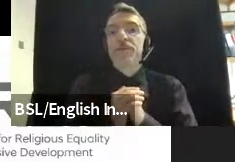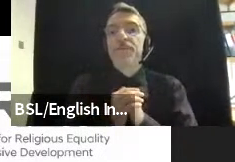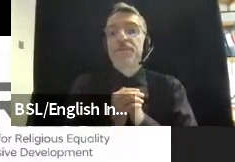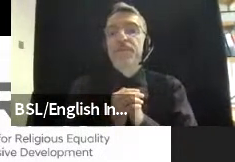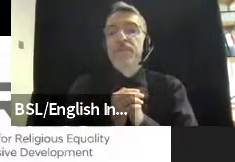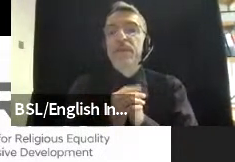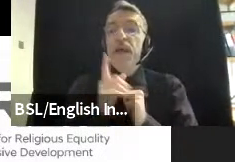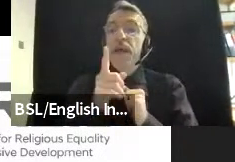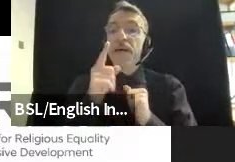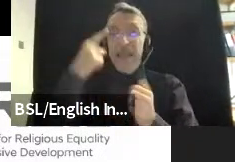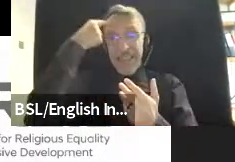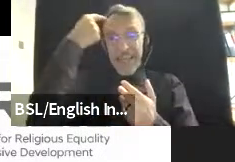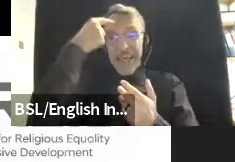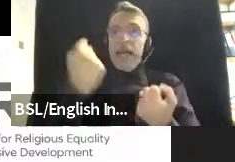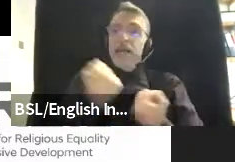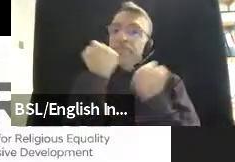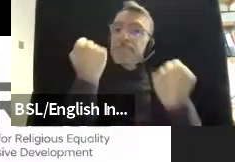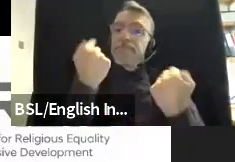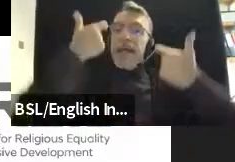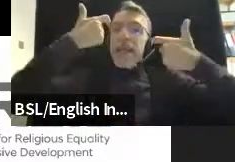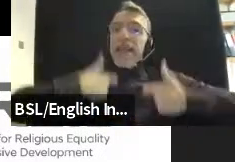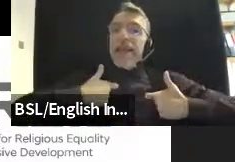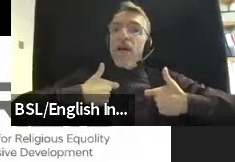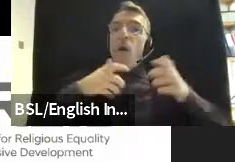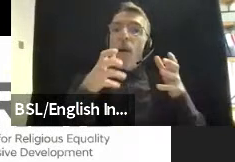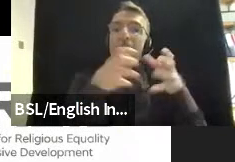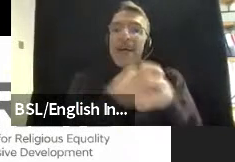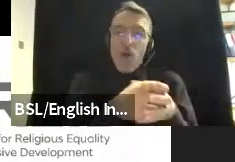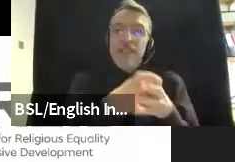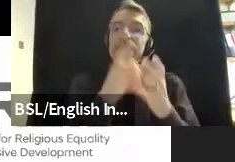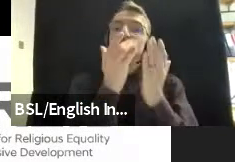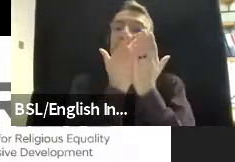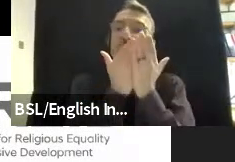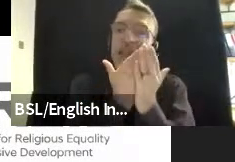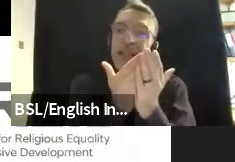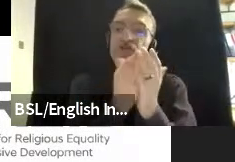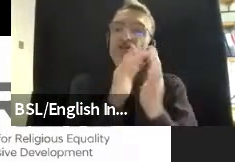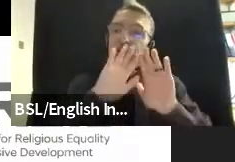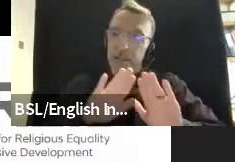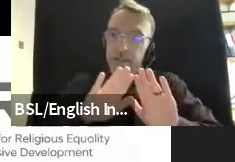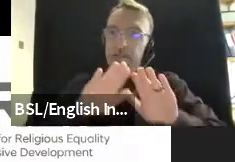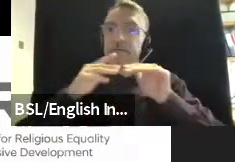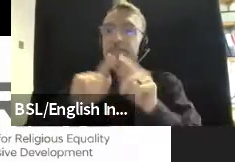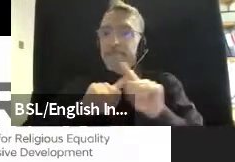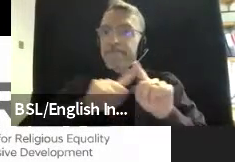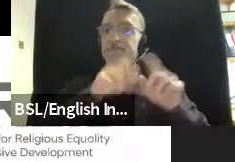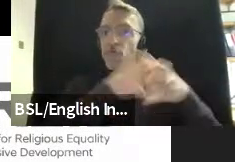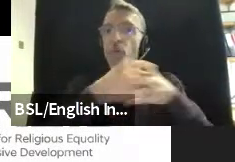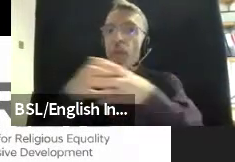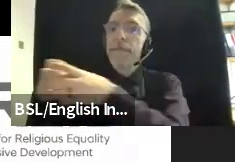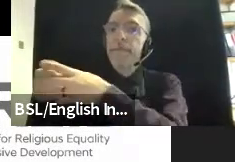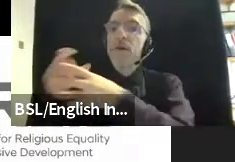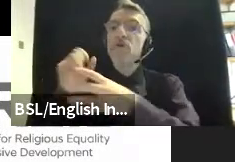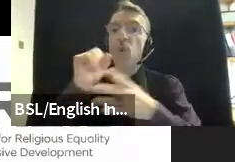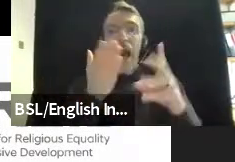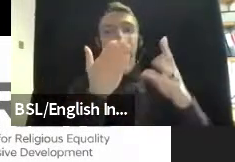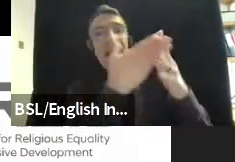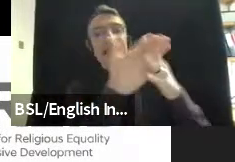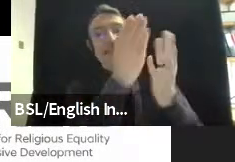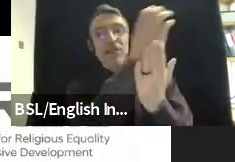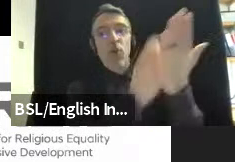I also think we need to strengthen legal capacities of minority religious groups to exercise their constitutional rights to freedom